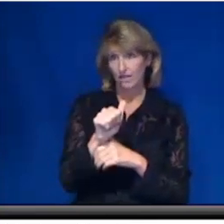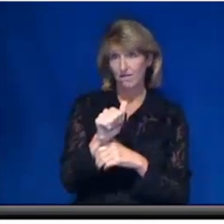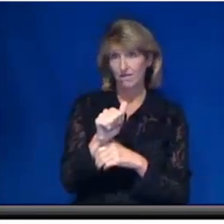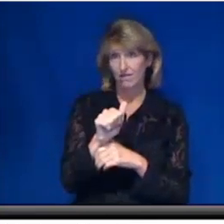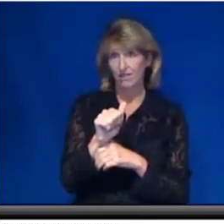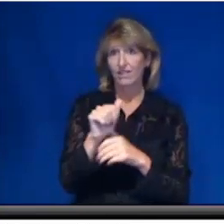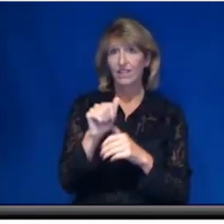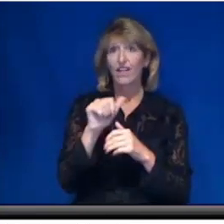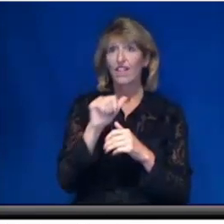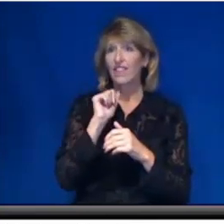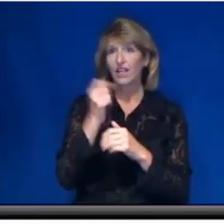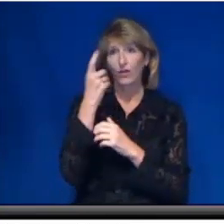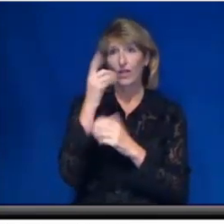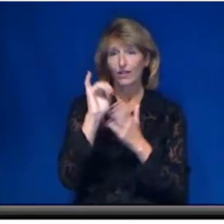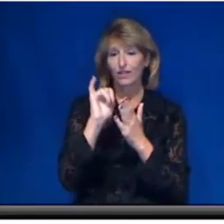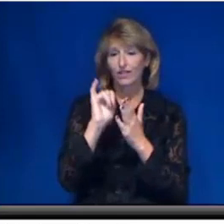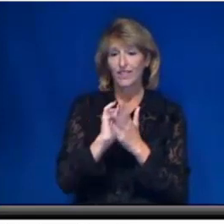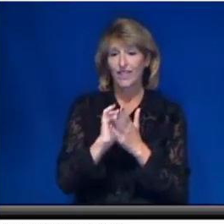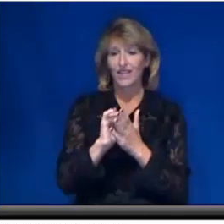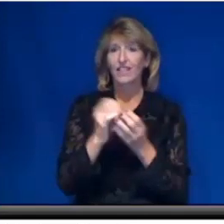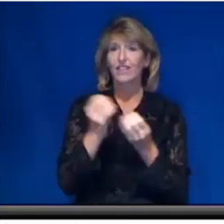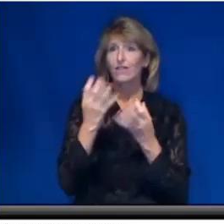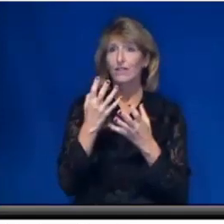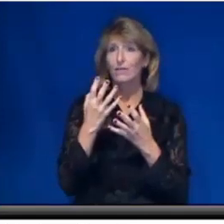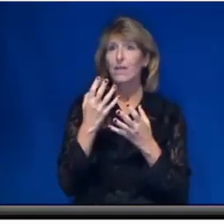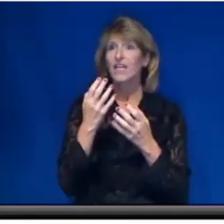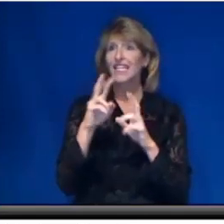learn this information, but deaf students do not.